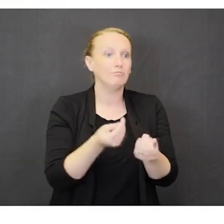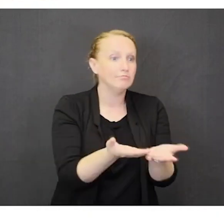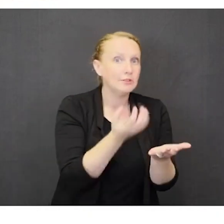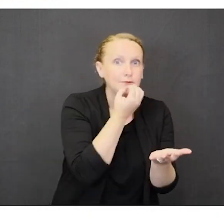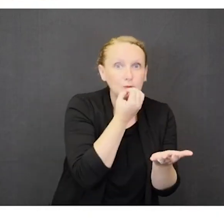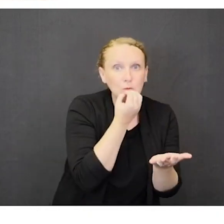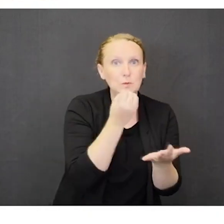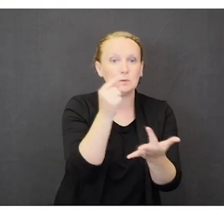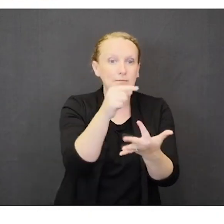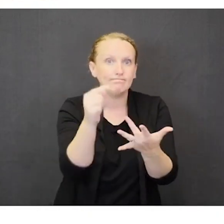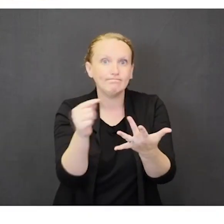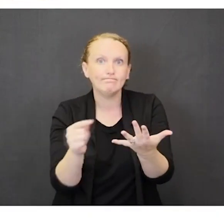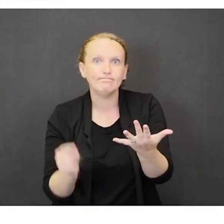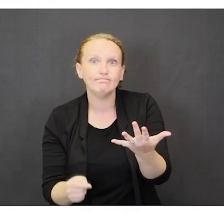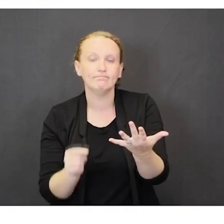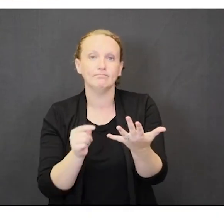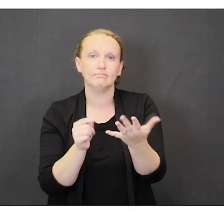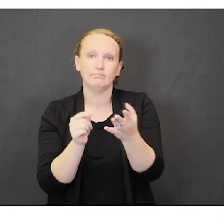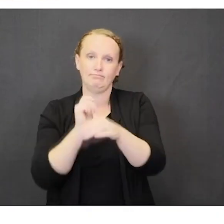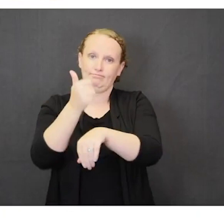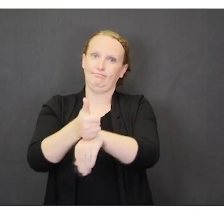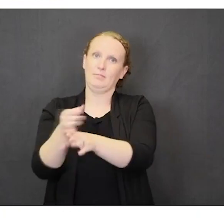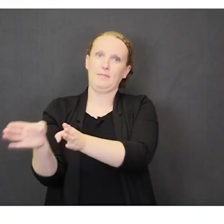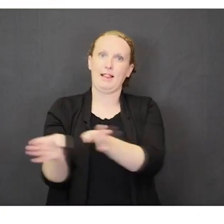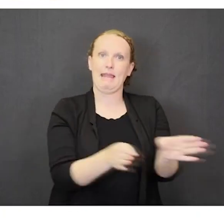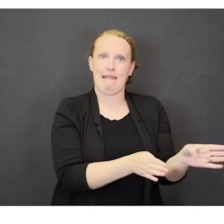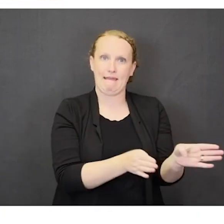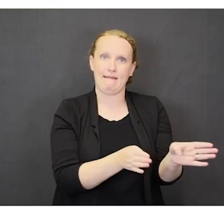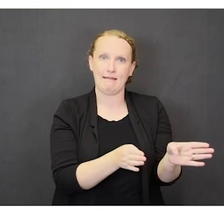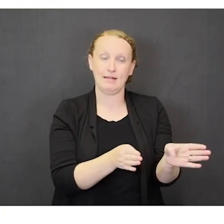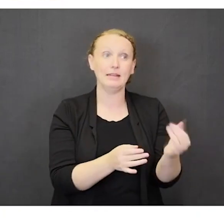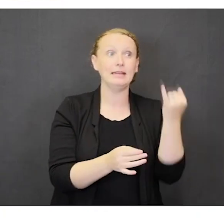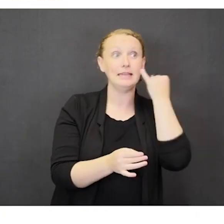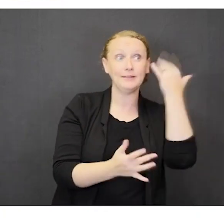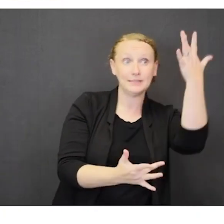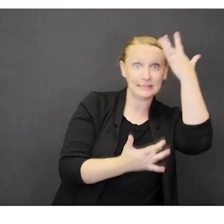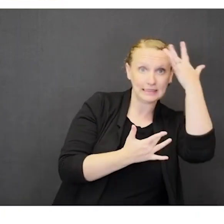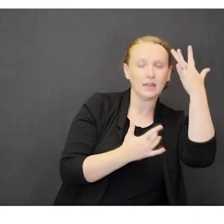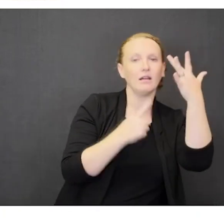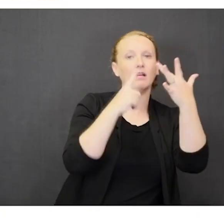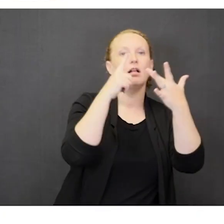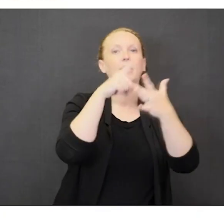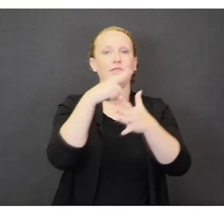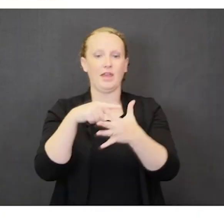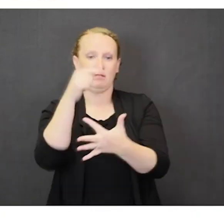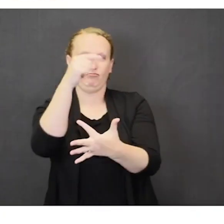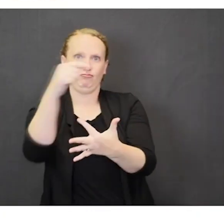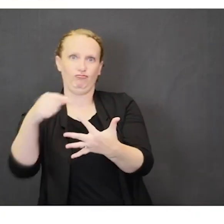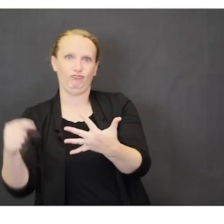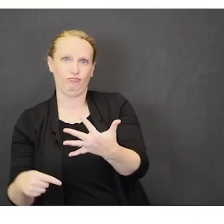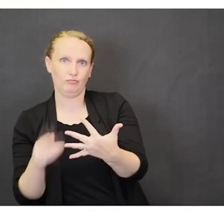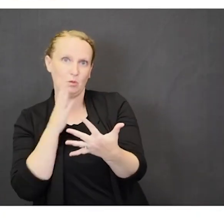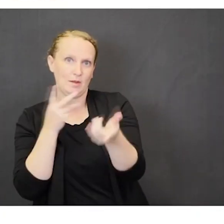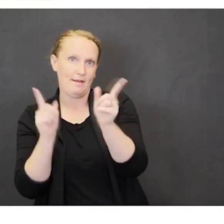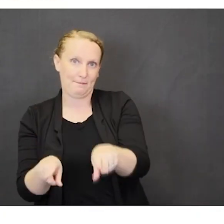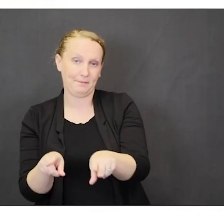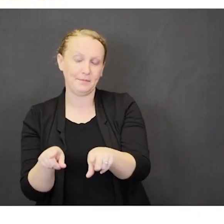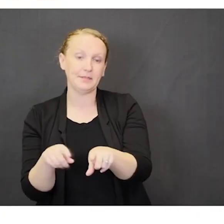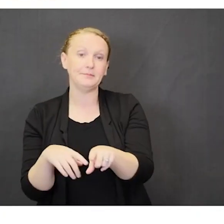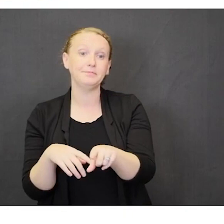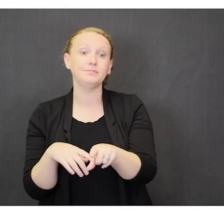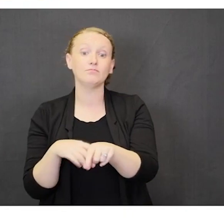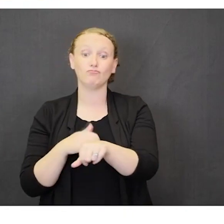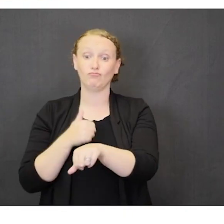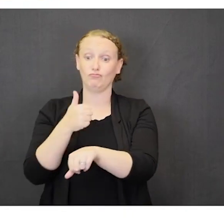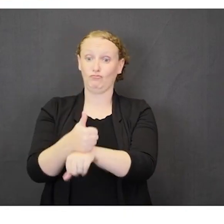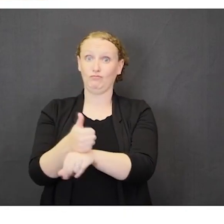How's food going to happen? Whatever it may be, plan it out. When you have a plan, it will